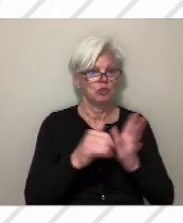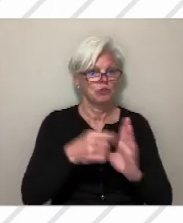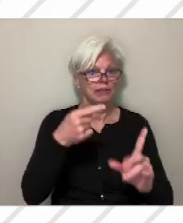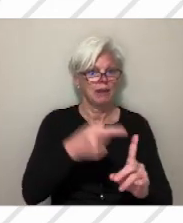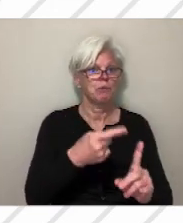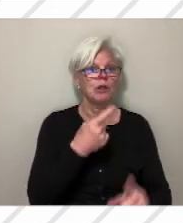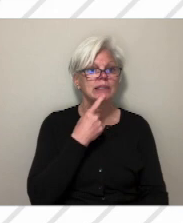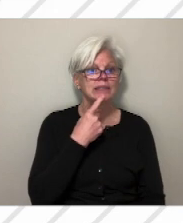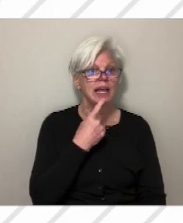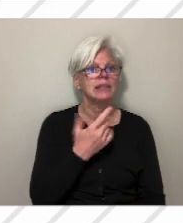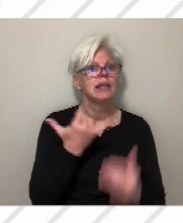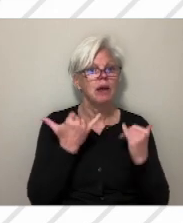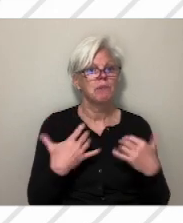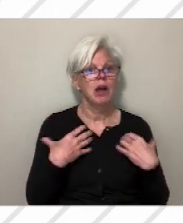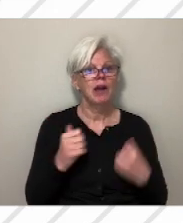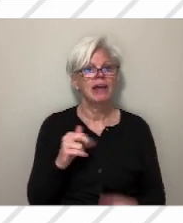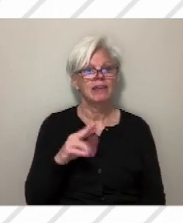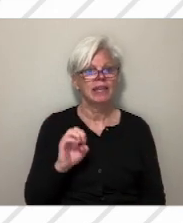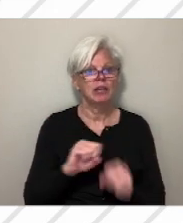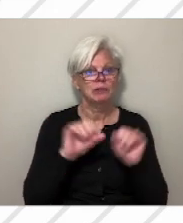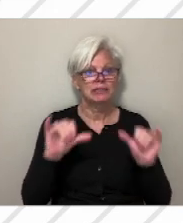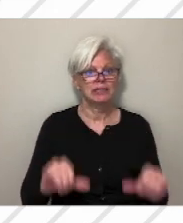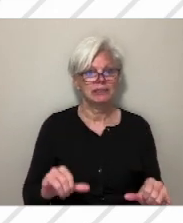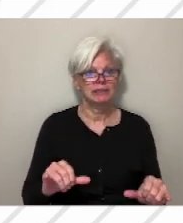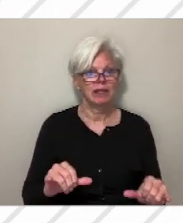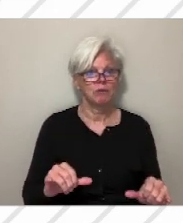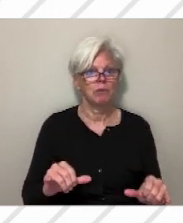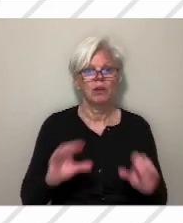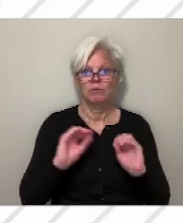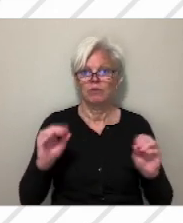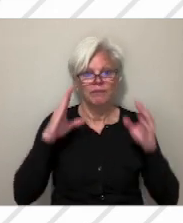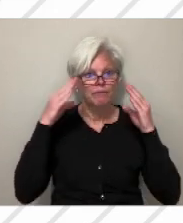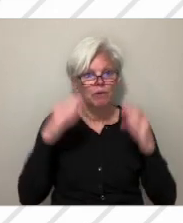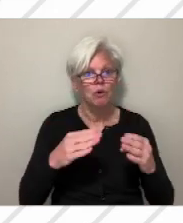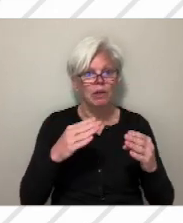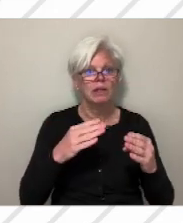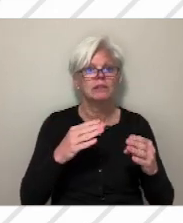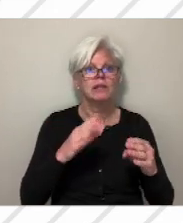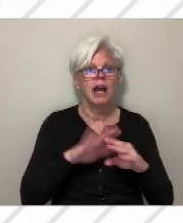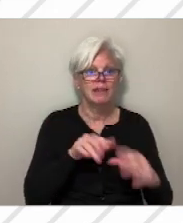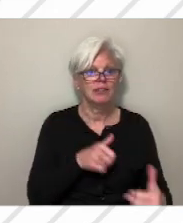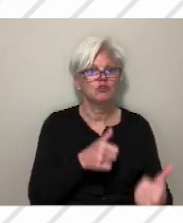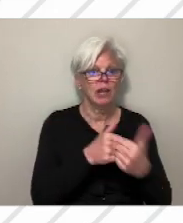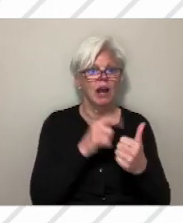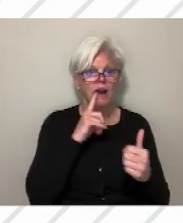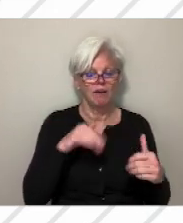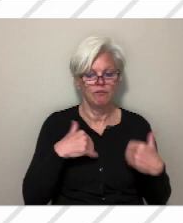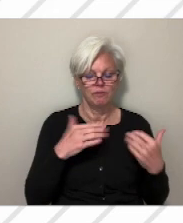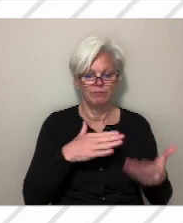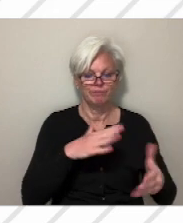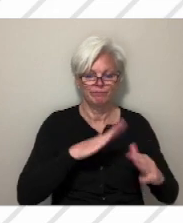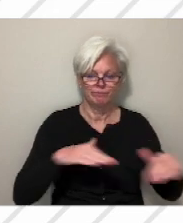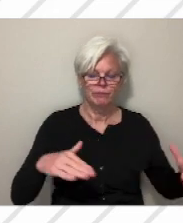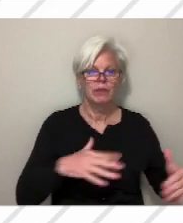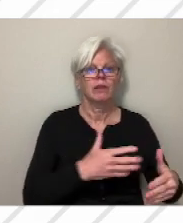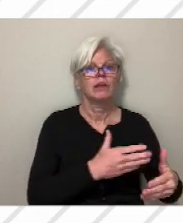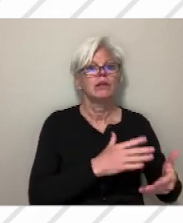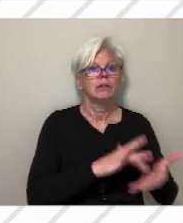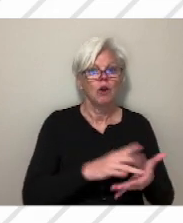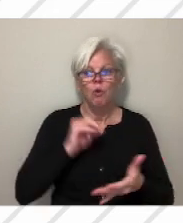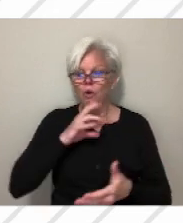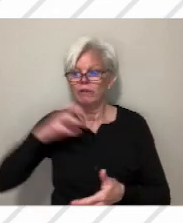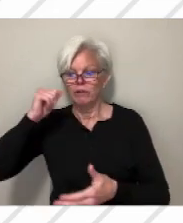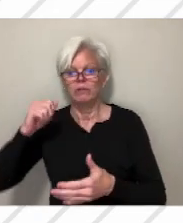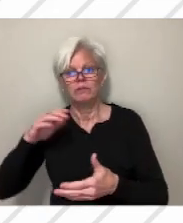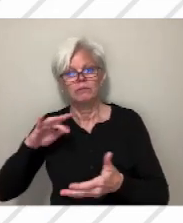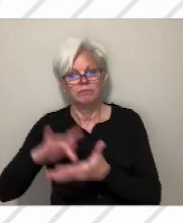a modern healthcare system without a focus on the challenges of pediatrics or geriatrics would be